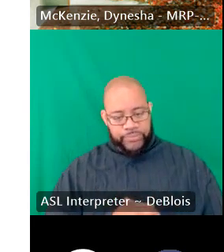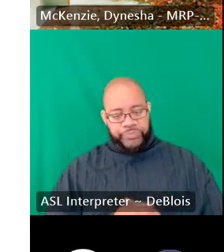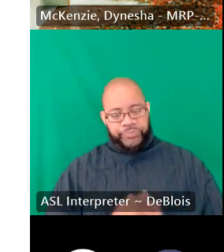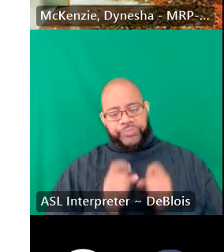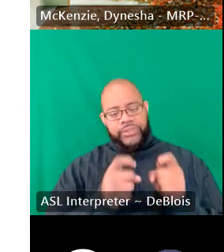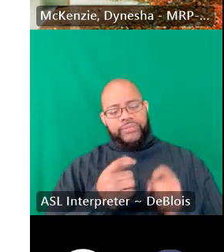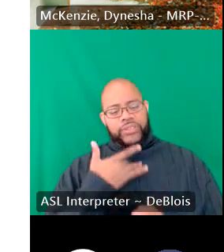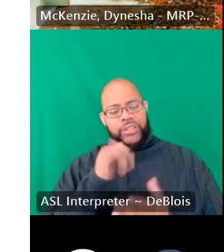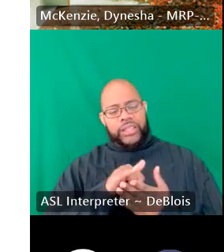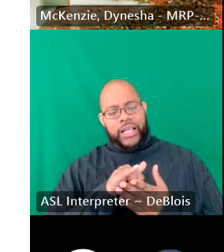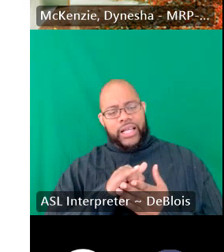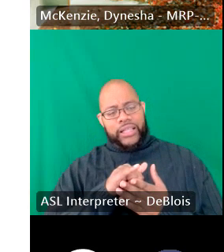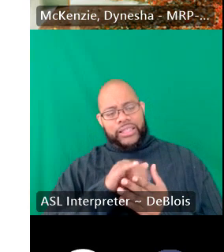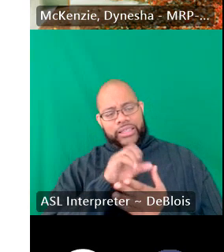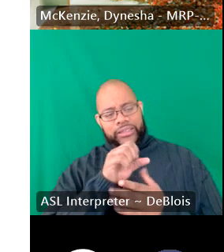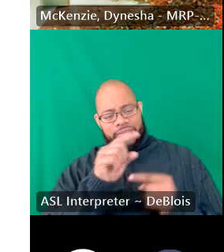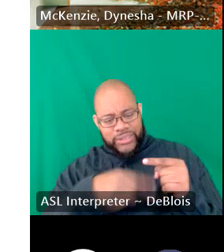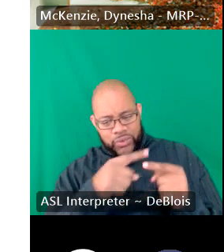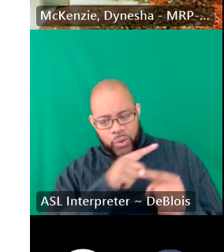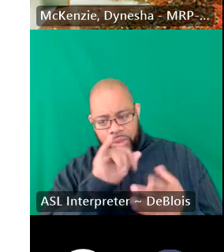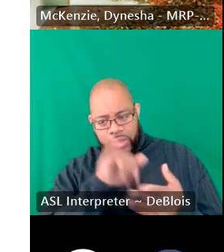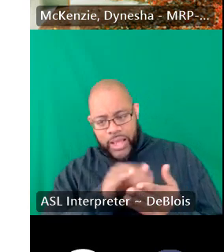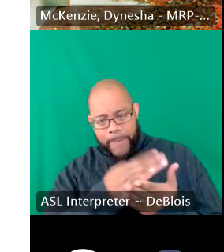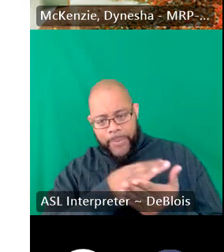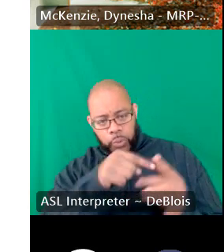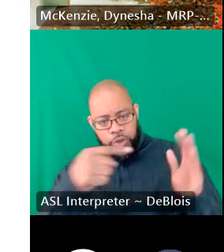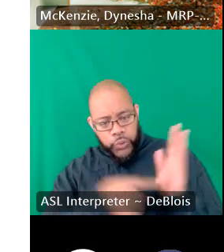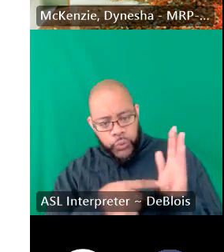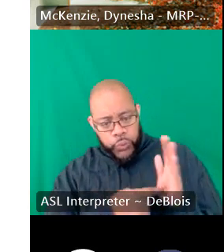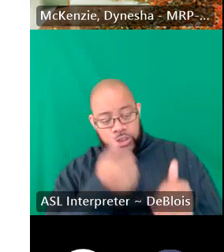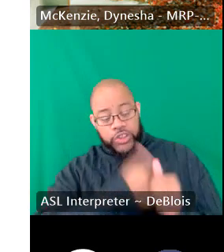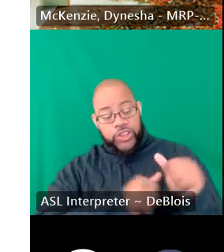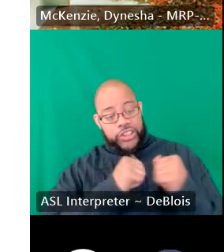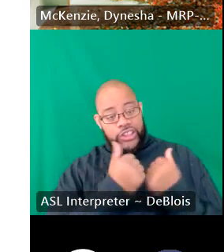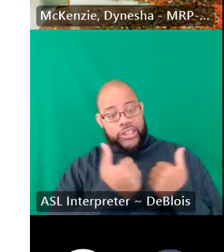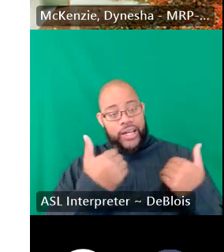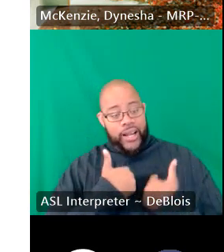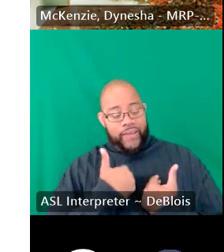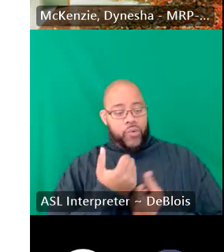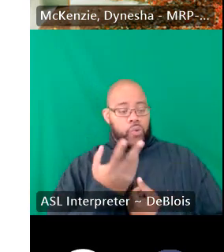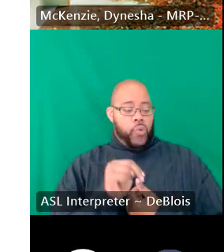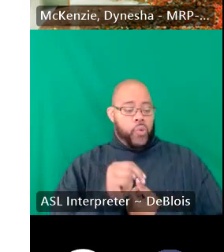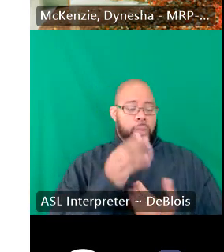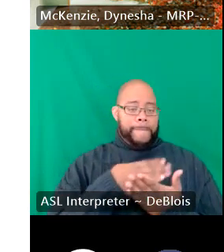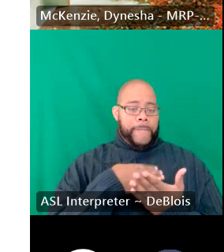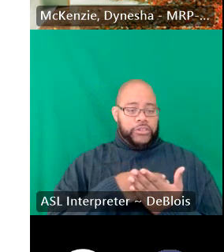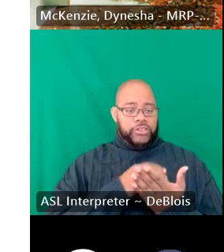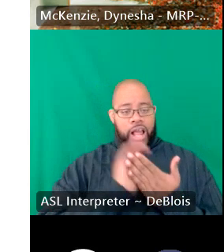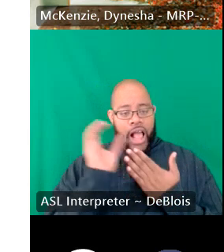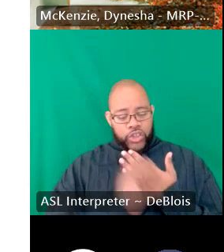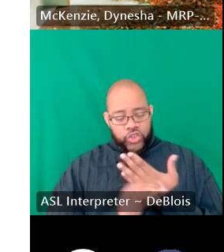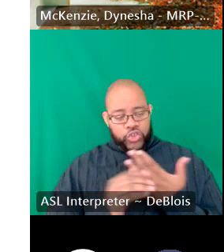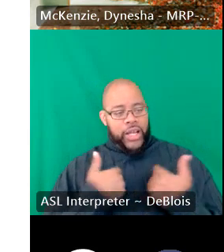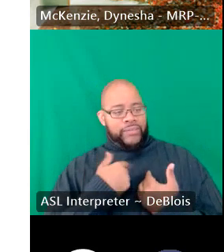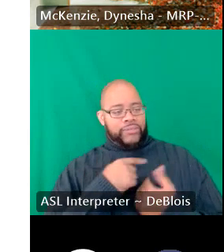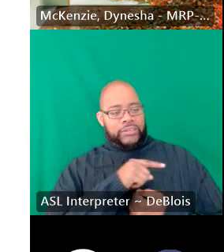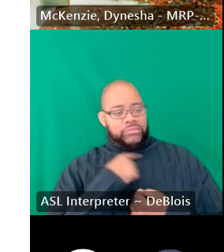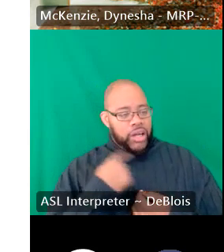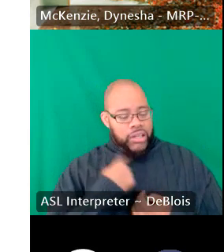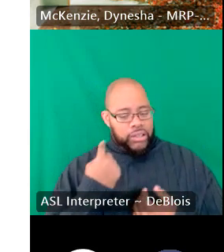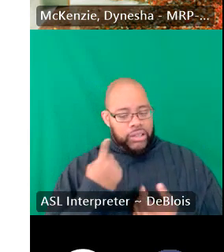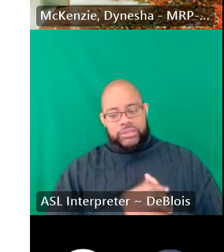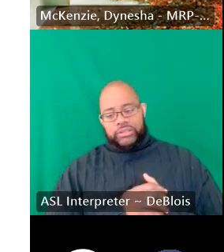sense of seasonality of when each of these things are due. So each of our agencies has their own budget calendar, their own deadlines that back